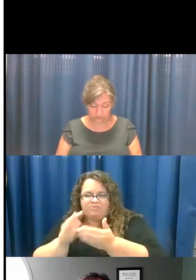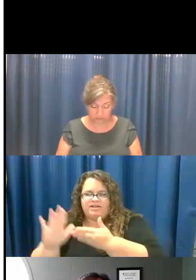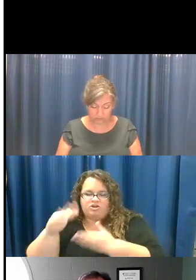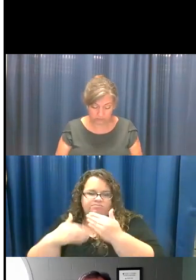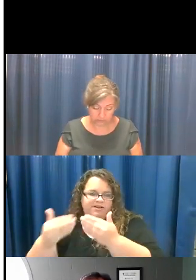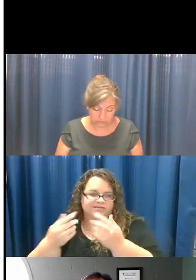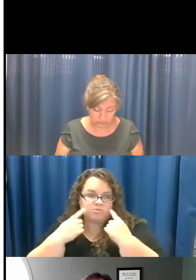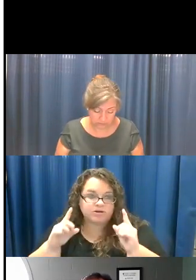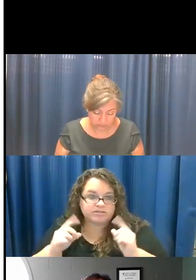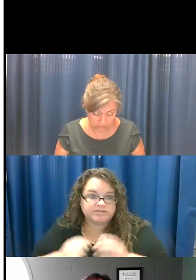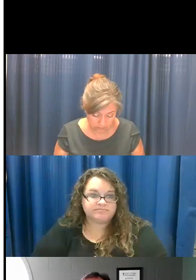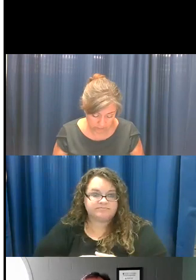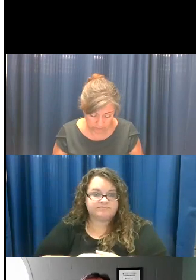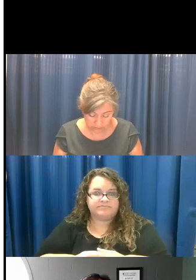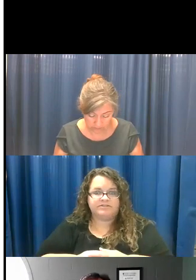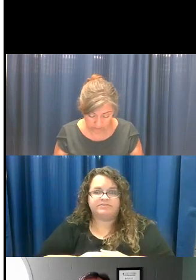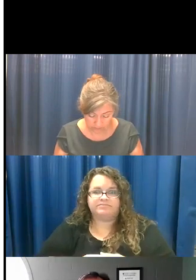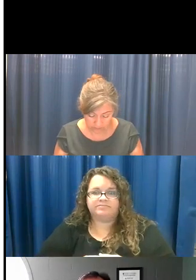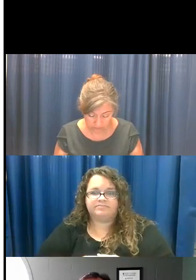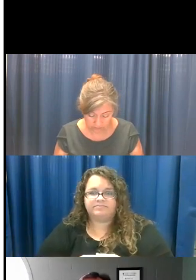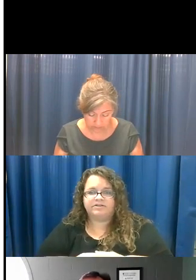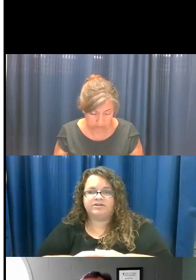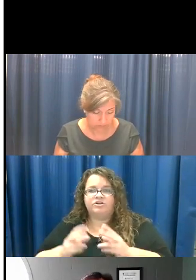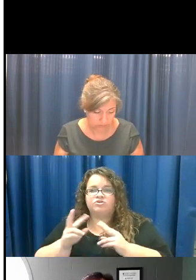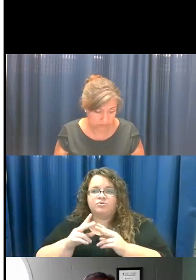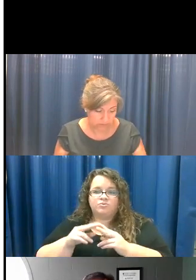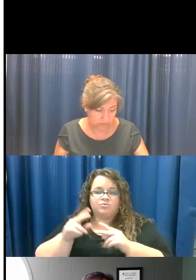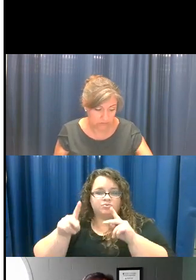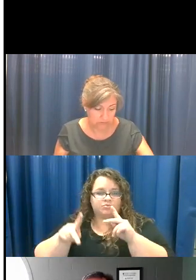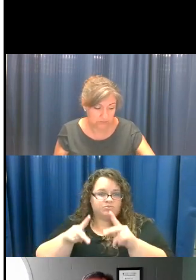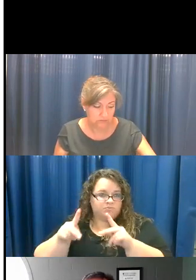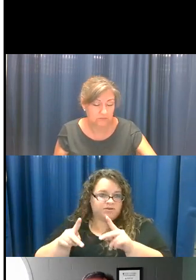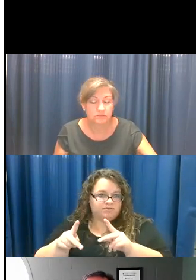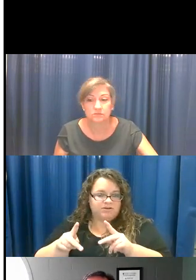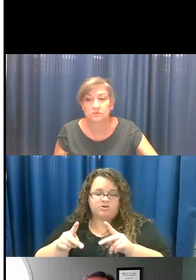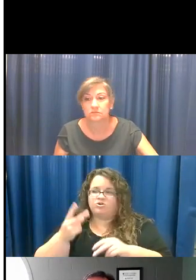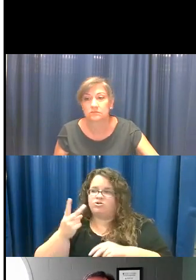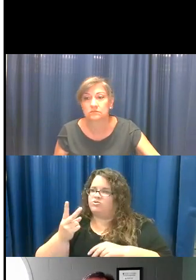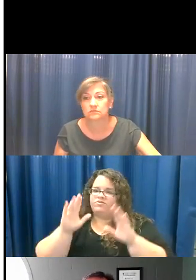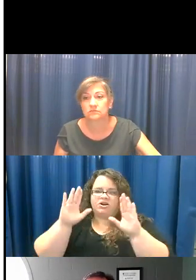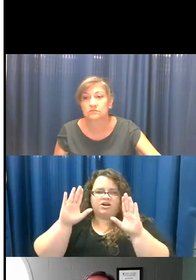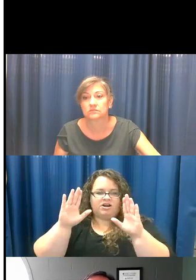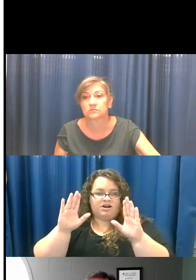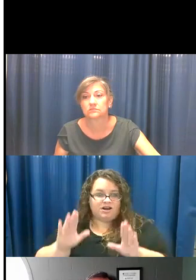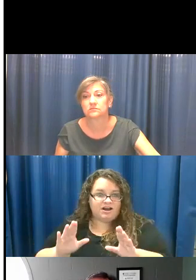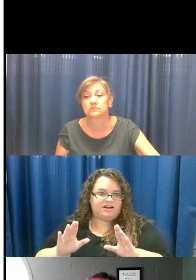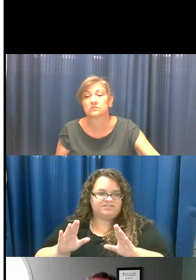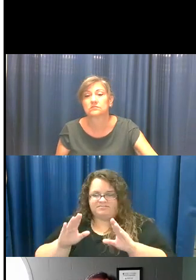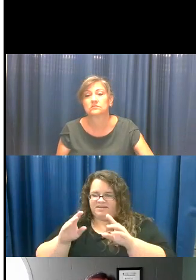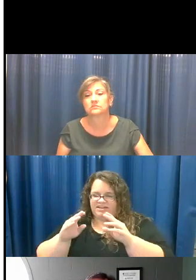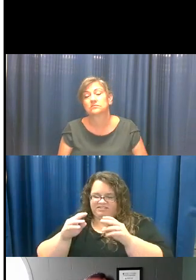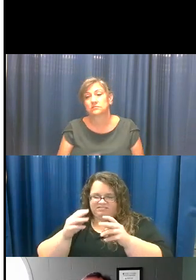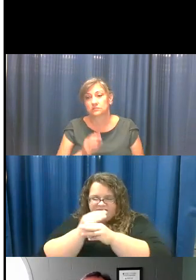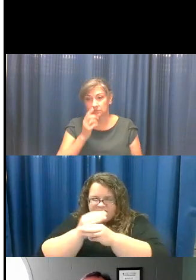Alberto Taxera and Patricia Diawara, two of our really great numbers gurus, have been looking at